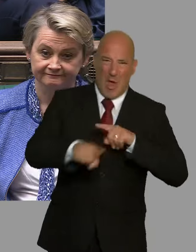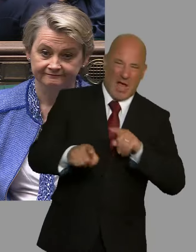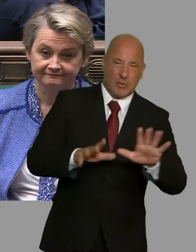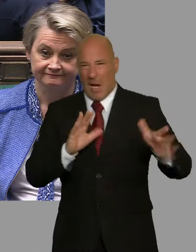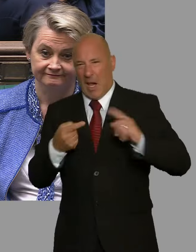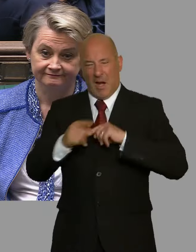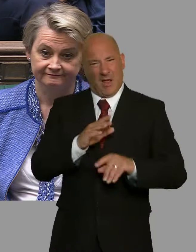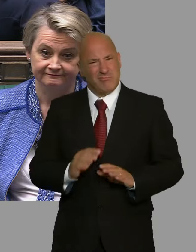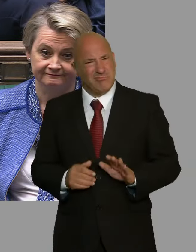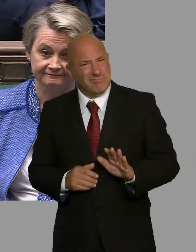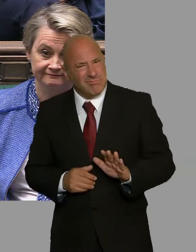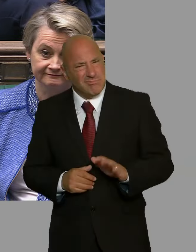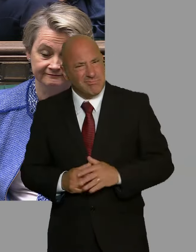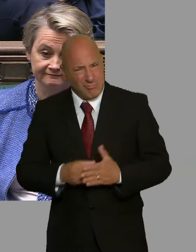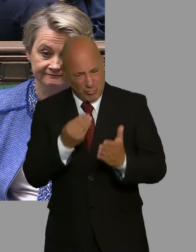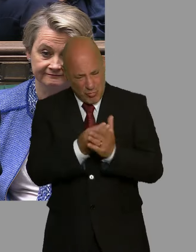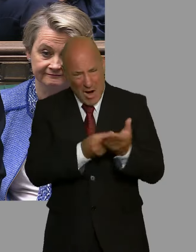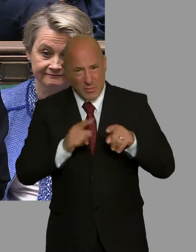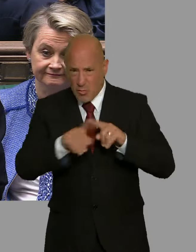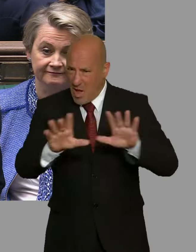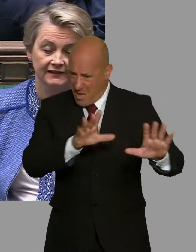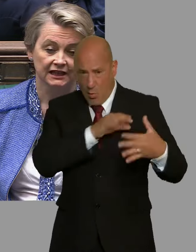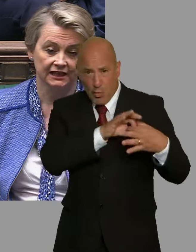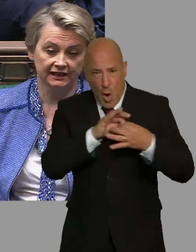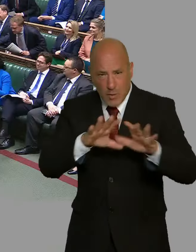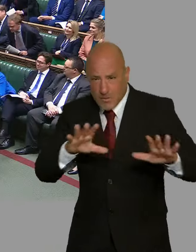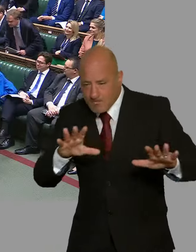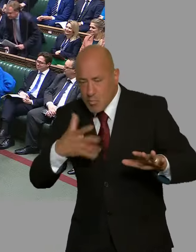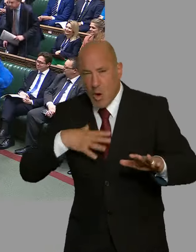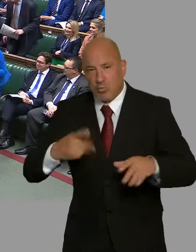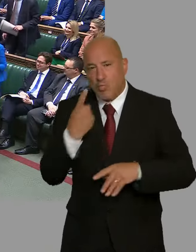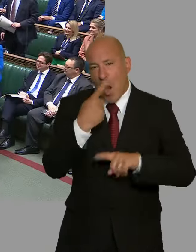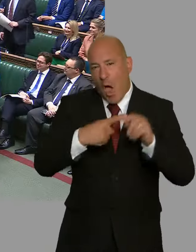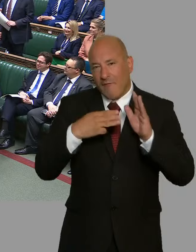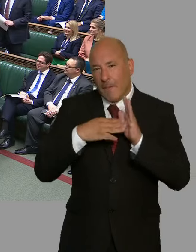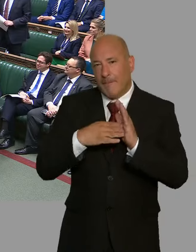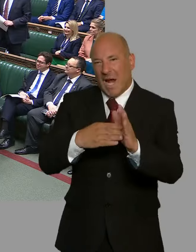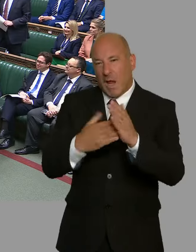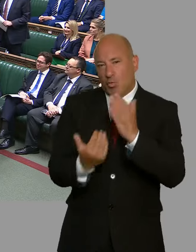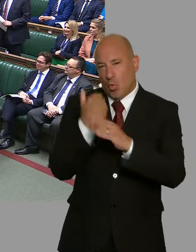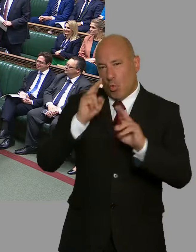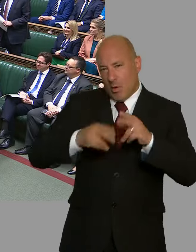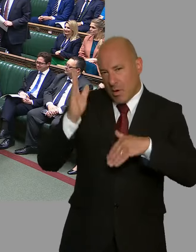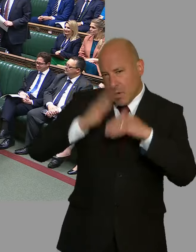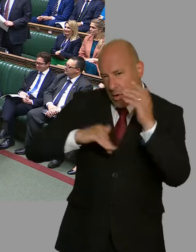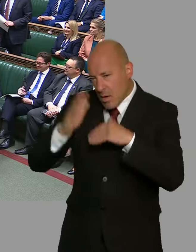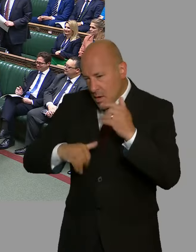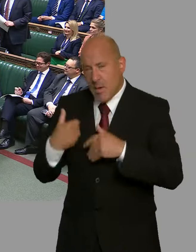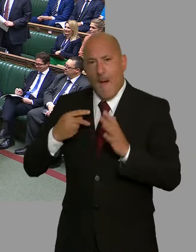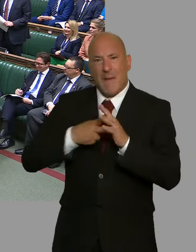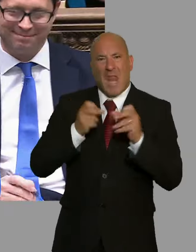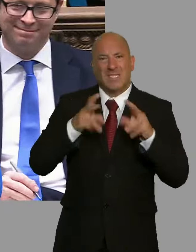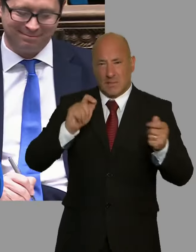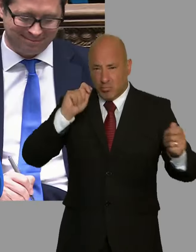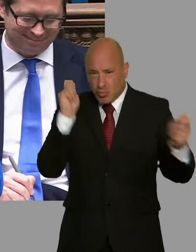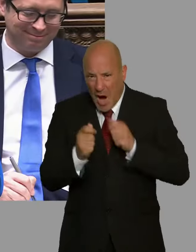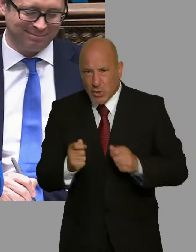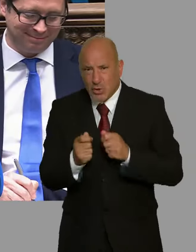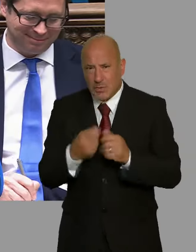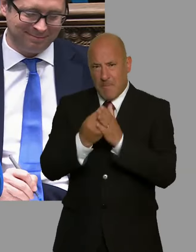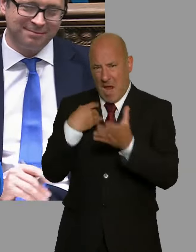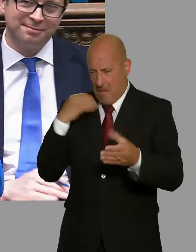the single biggest upgrade to workers' rights in a generation. Kemi Badenoch. That's desperate stuff. The whole House would have heard